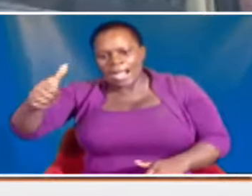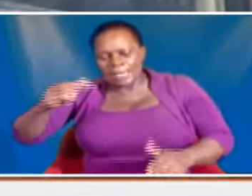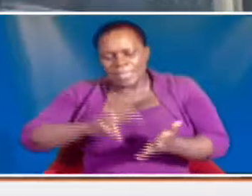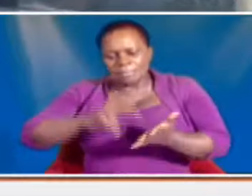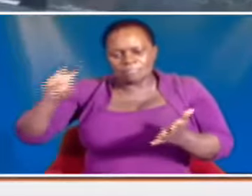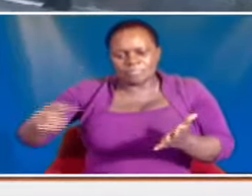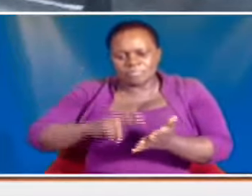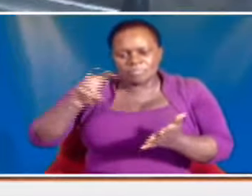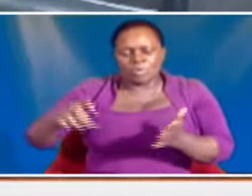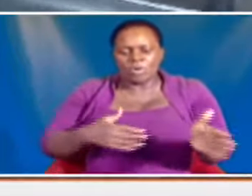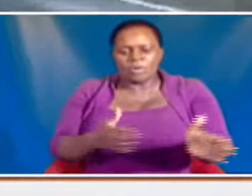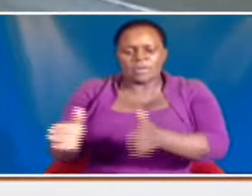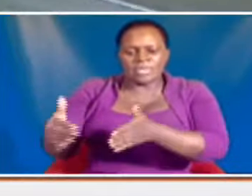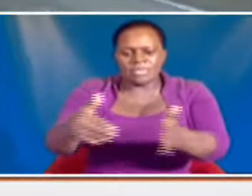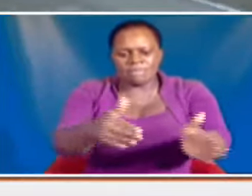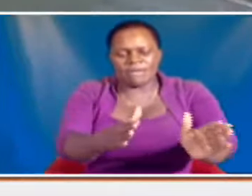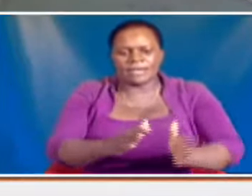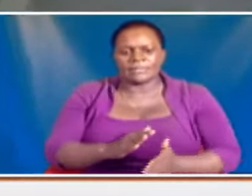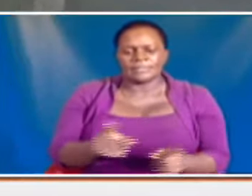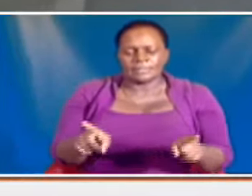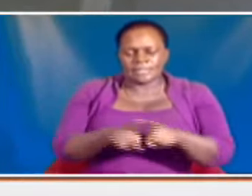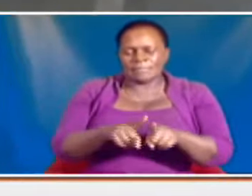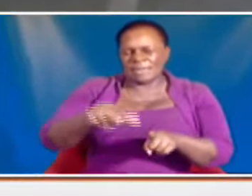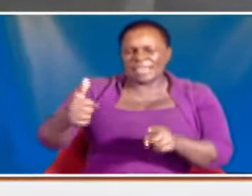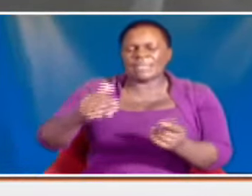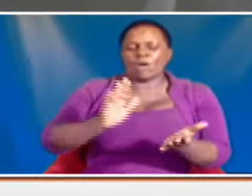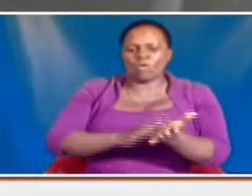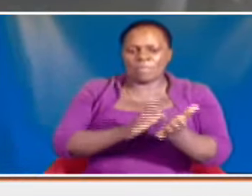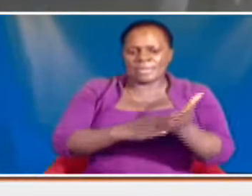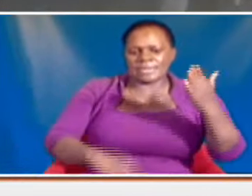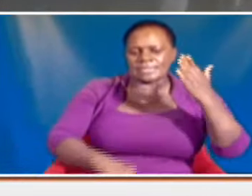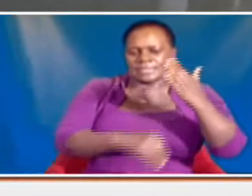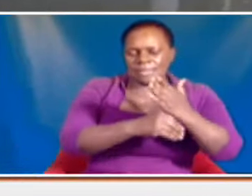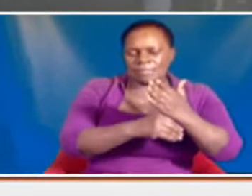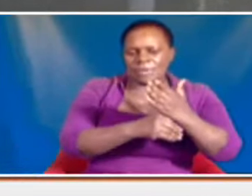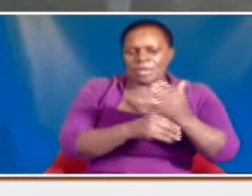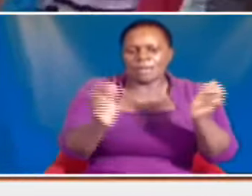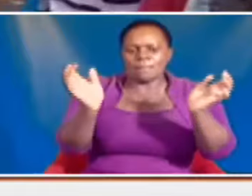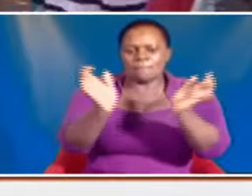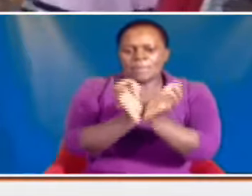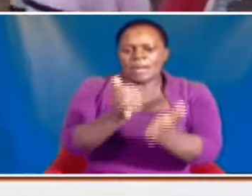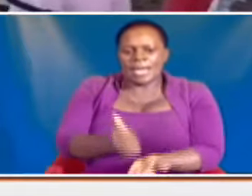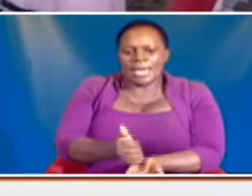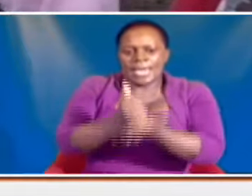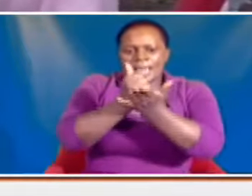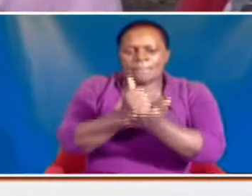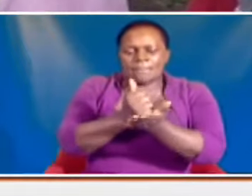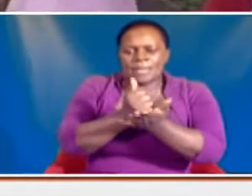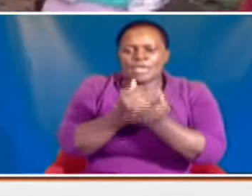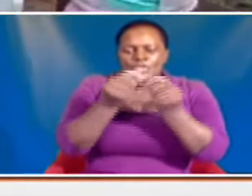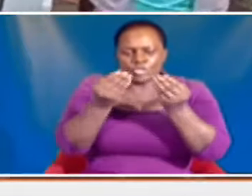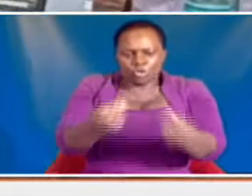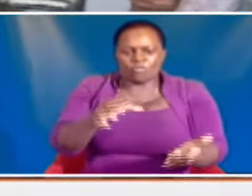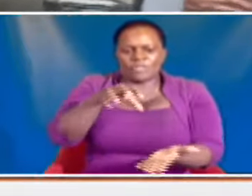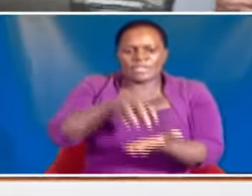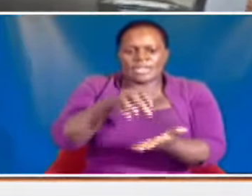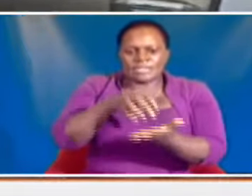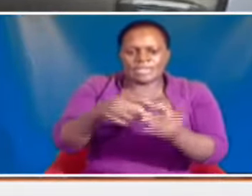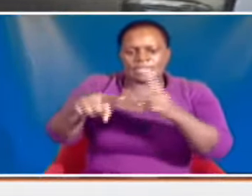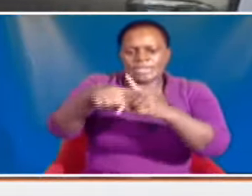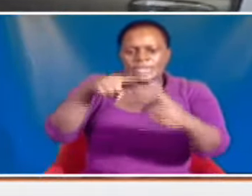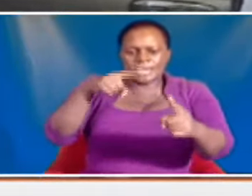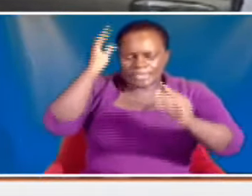jumped into River Sagana. Sentiments shared by Stephen Karanja, who has said the arrest will help deal with increased cases of